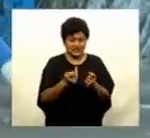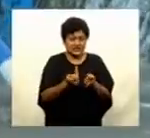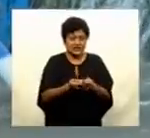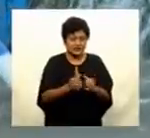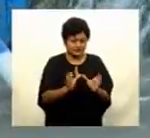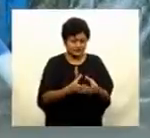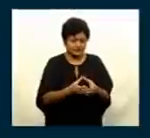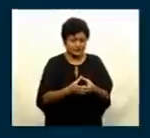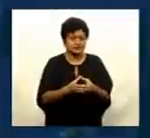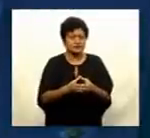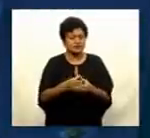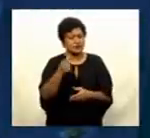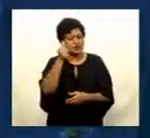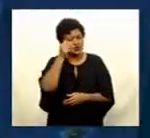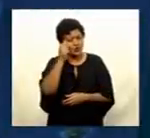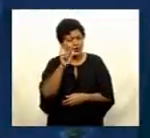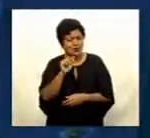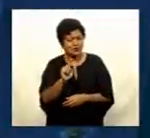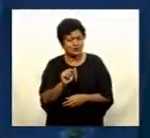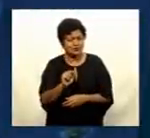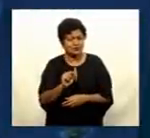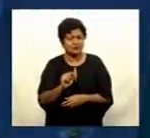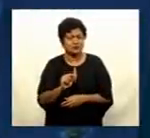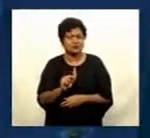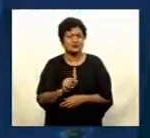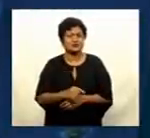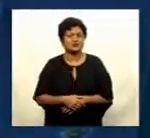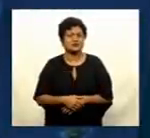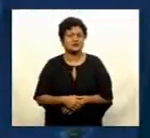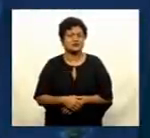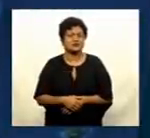its capabilities. We are now guarding some of